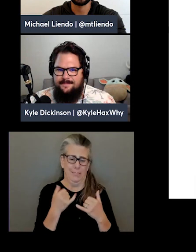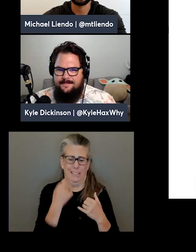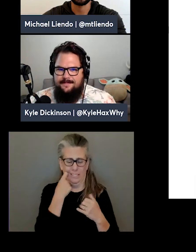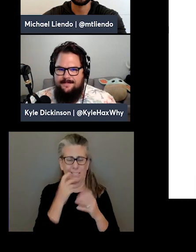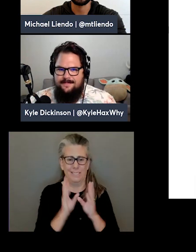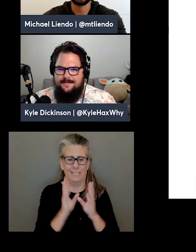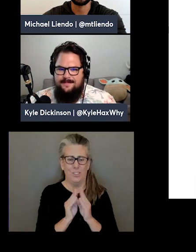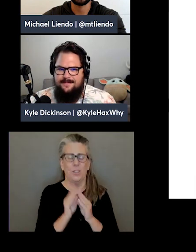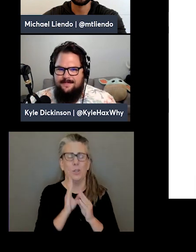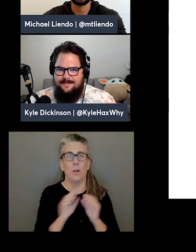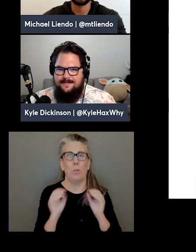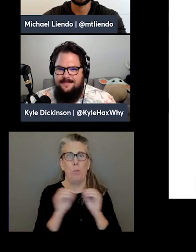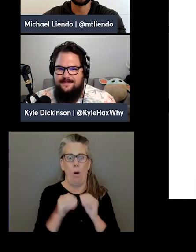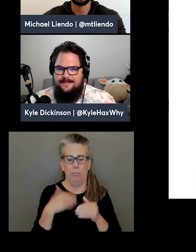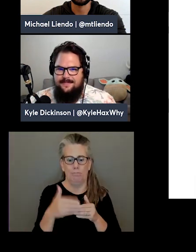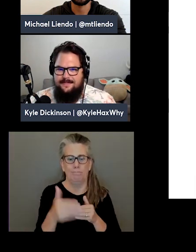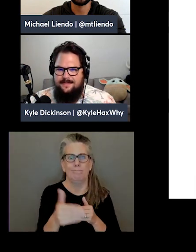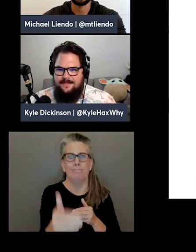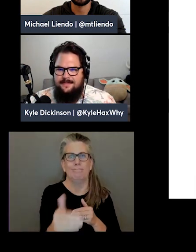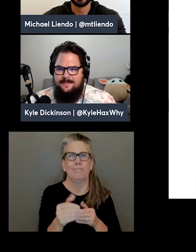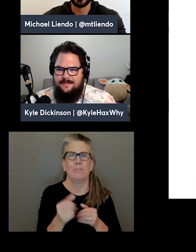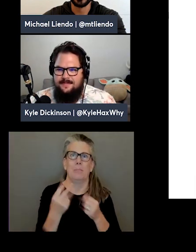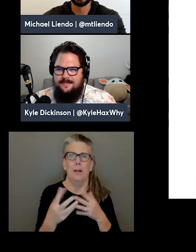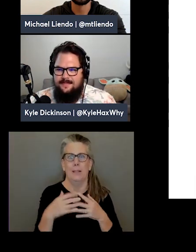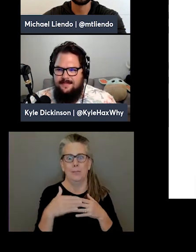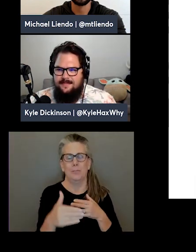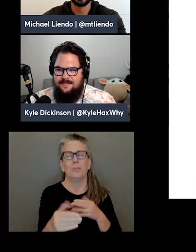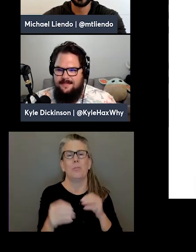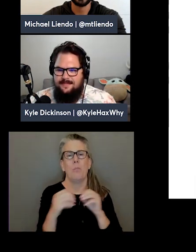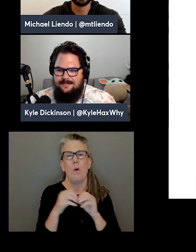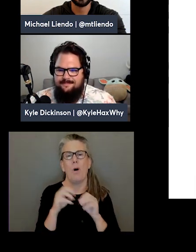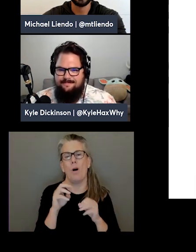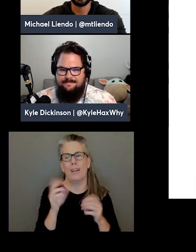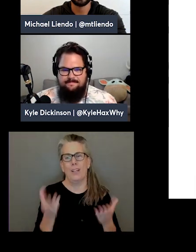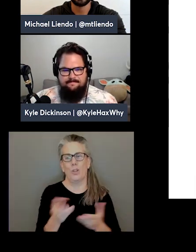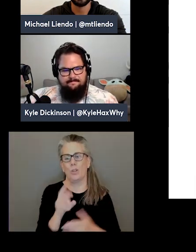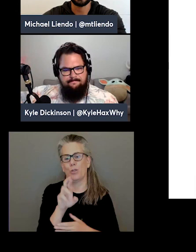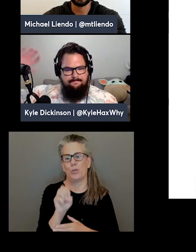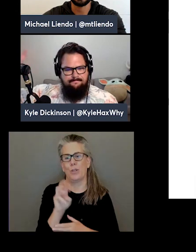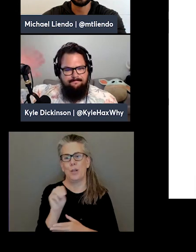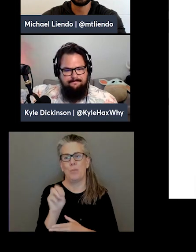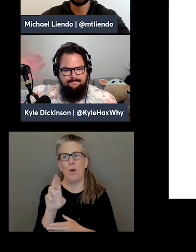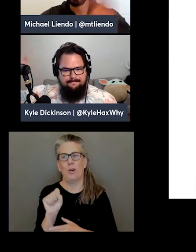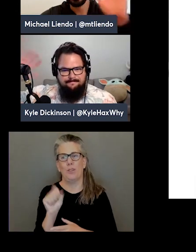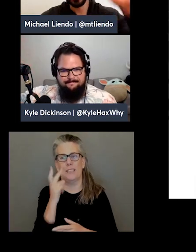here at Remars, we have so many more sessions coming up. So make sure you keep watching. Have a good day.